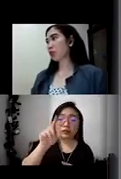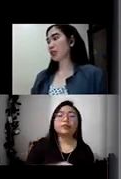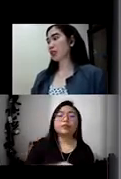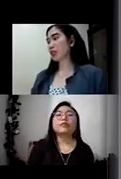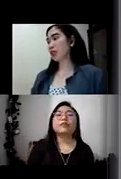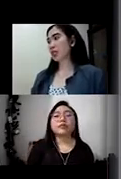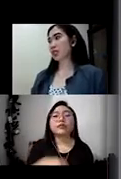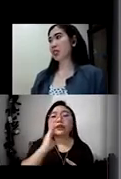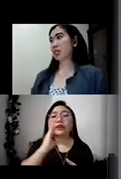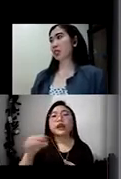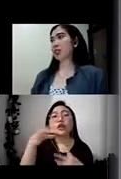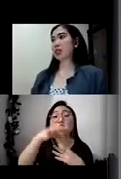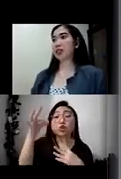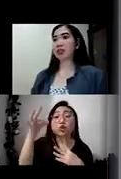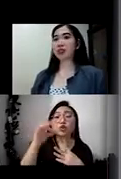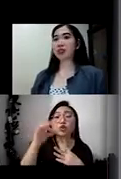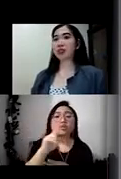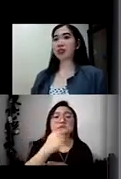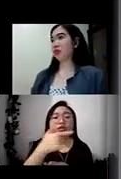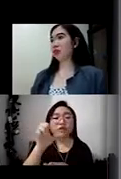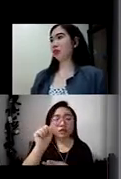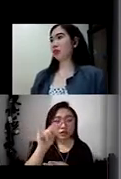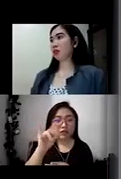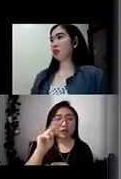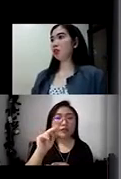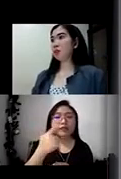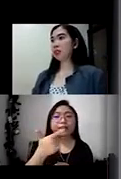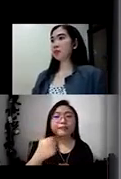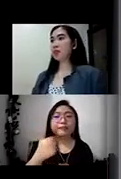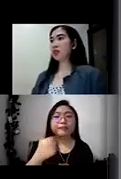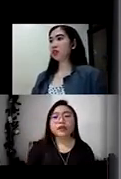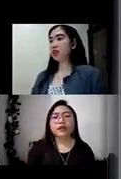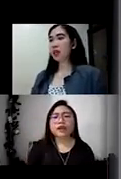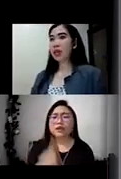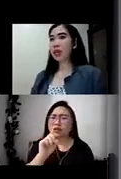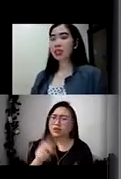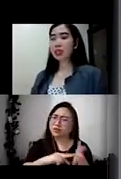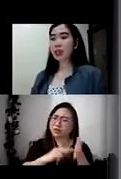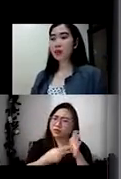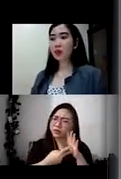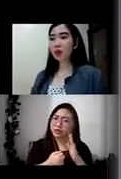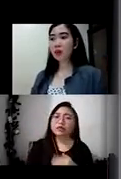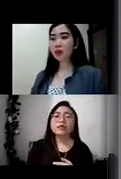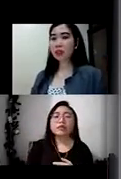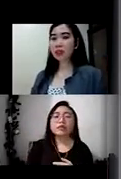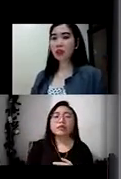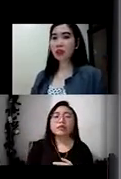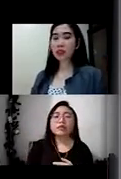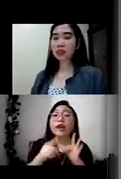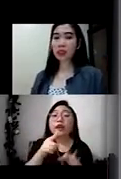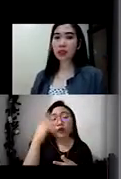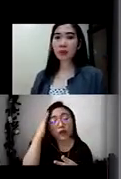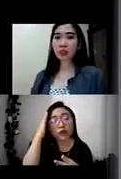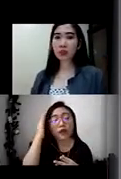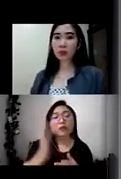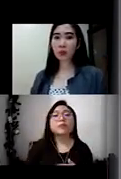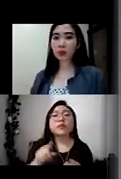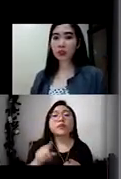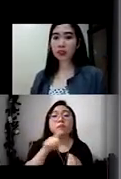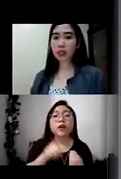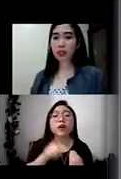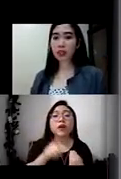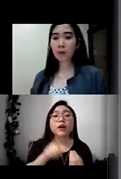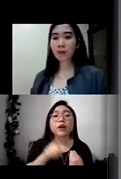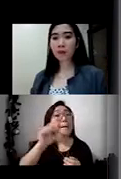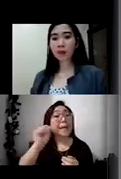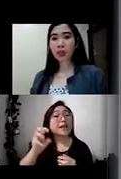choose suggesting. Yan. Yan. So ano ibig sabihin nun? If you are familiar with the Microsoft